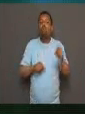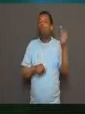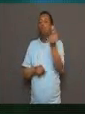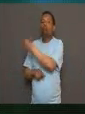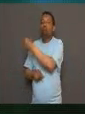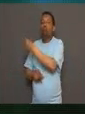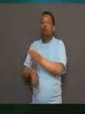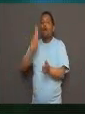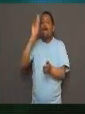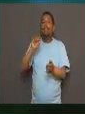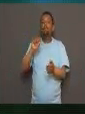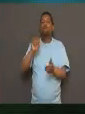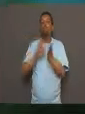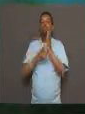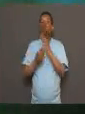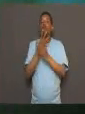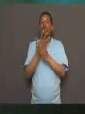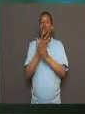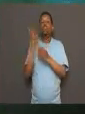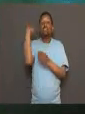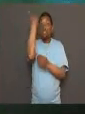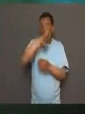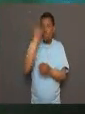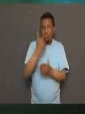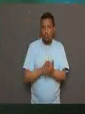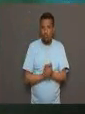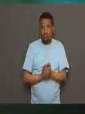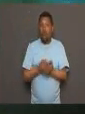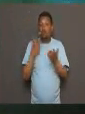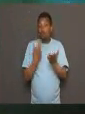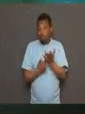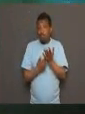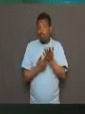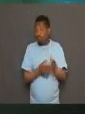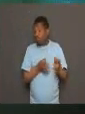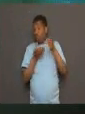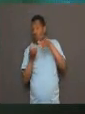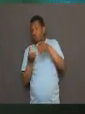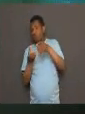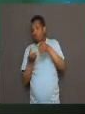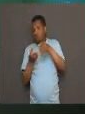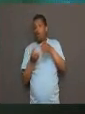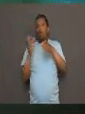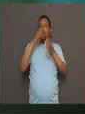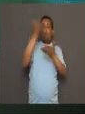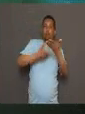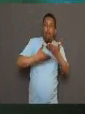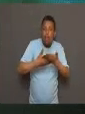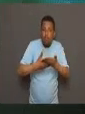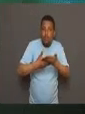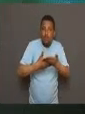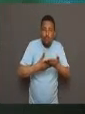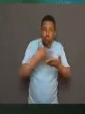undevelopable surface. Despite its flaws, map projection